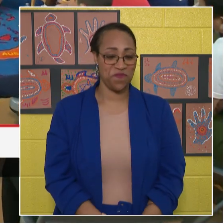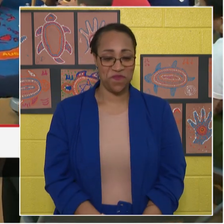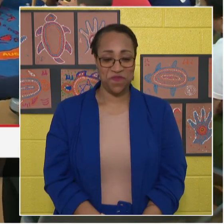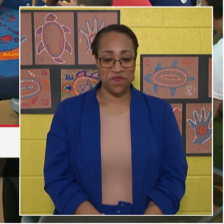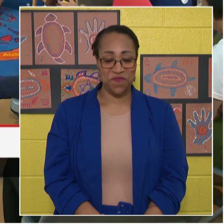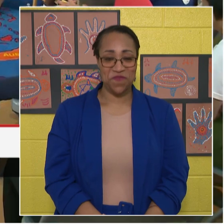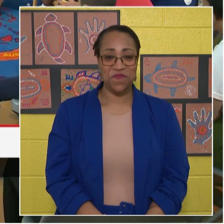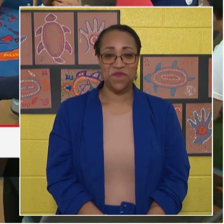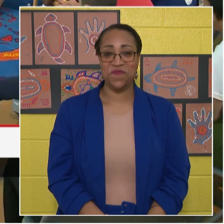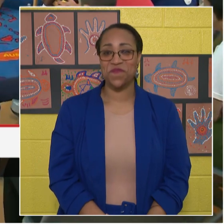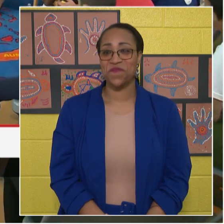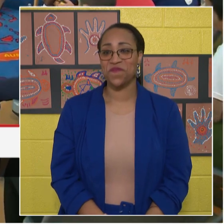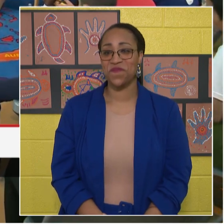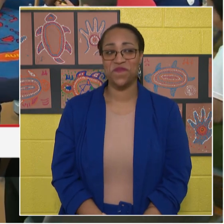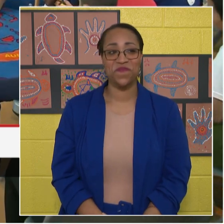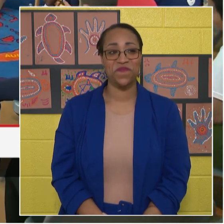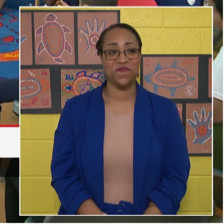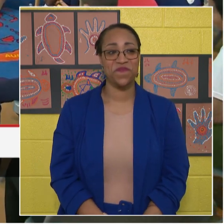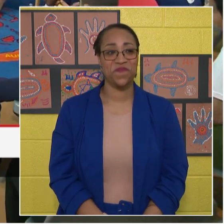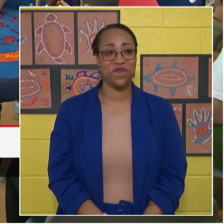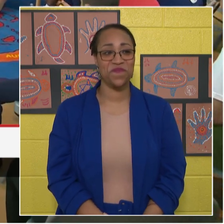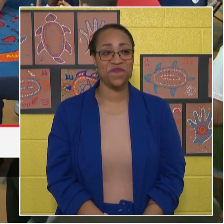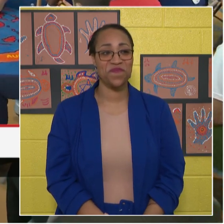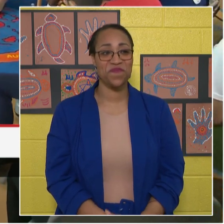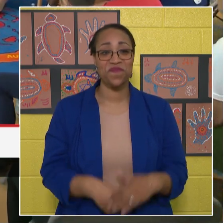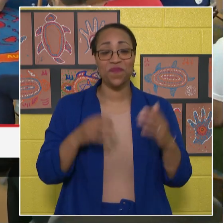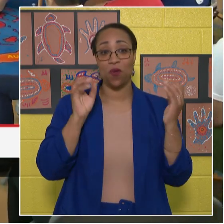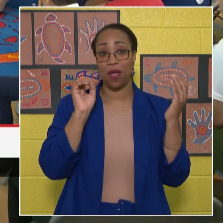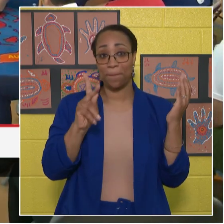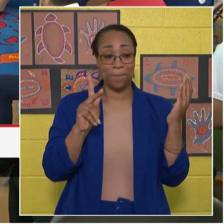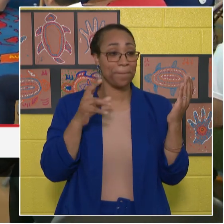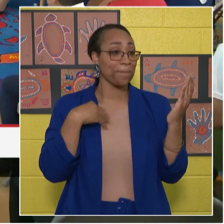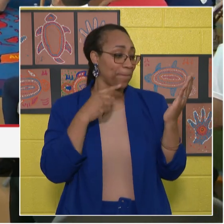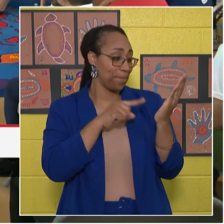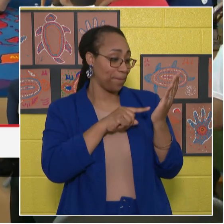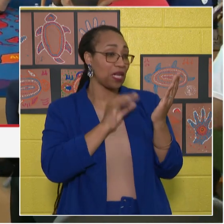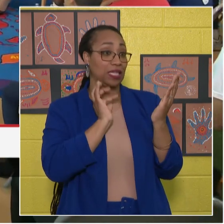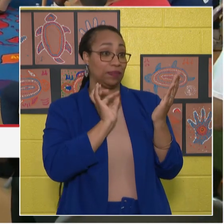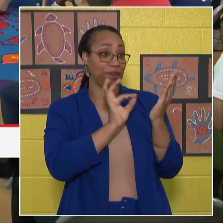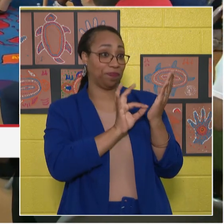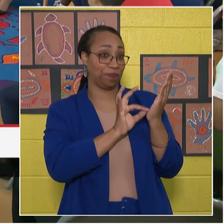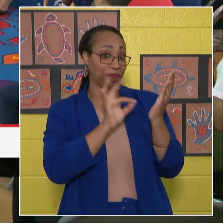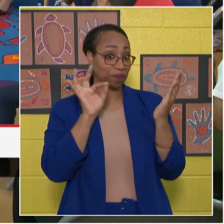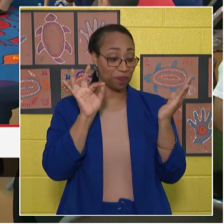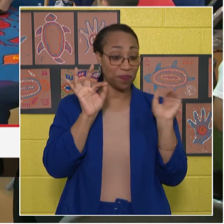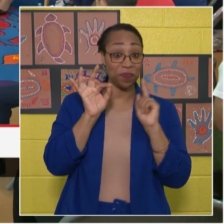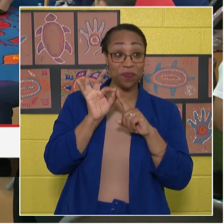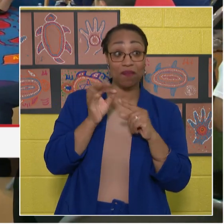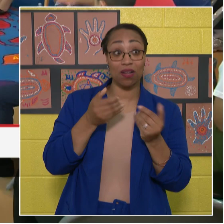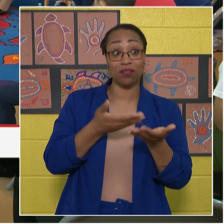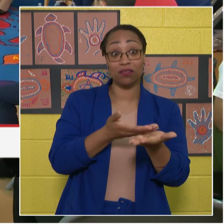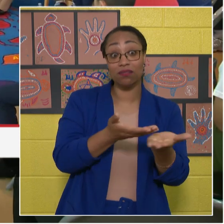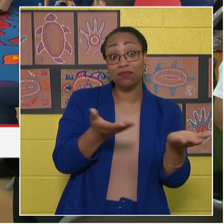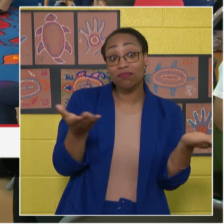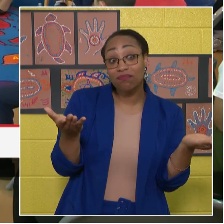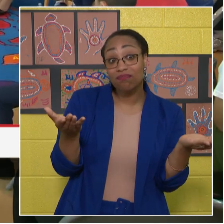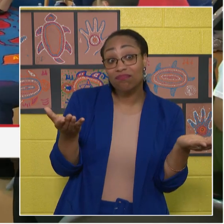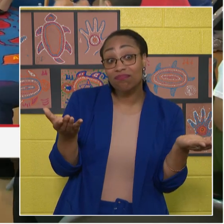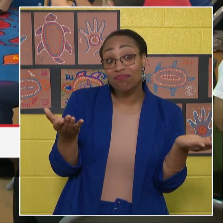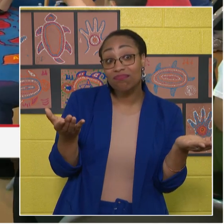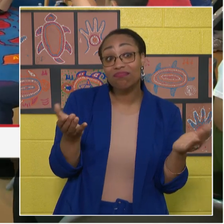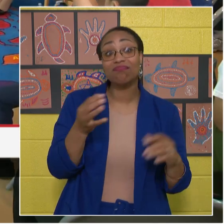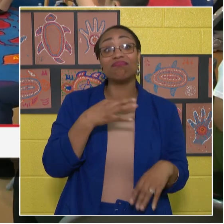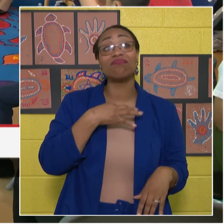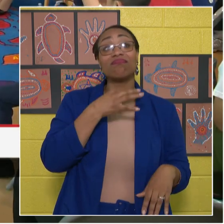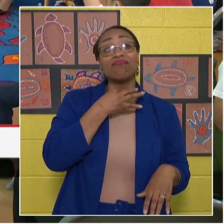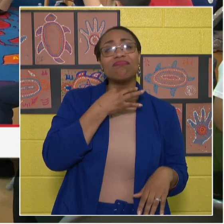So why don't you guys, a couple of you, tell me where you're going to school next and